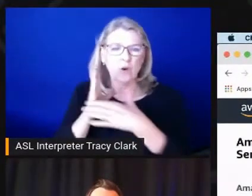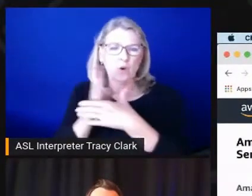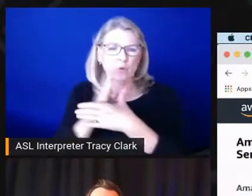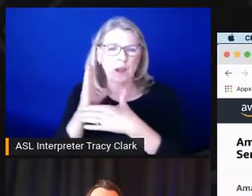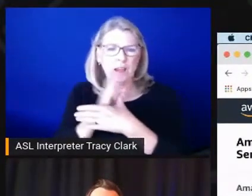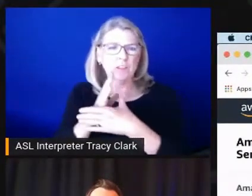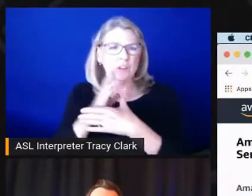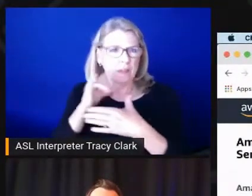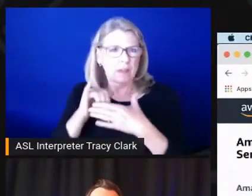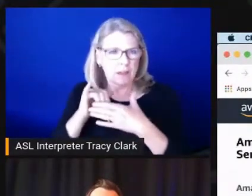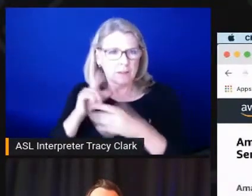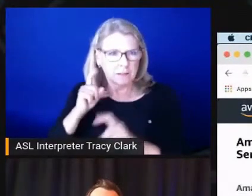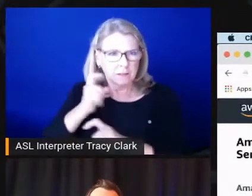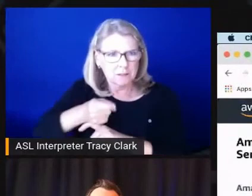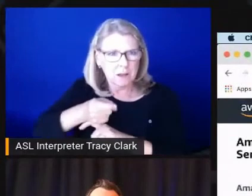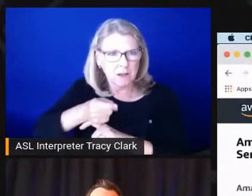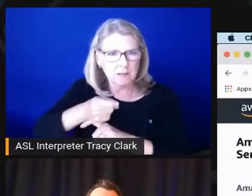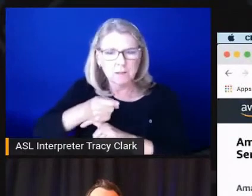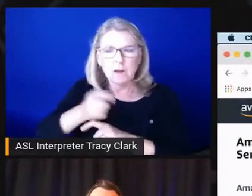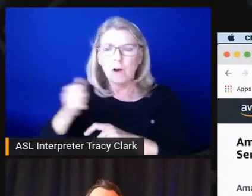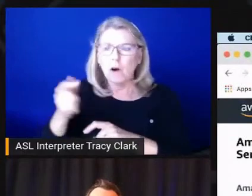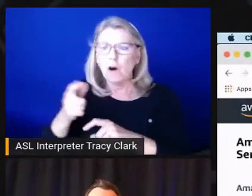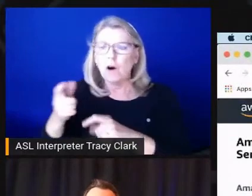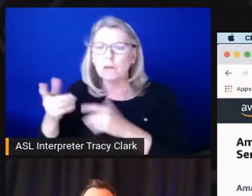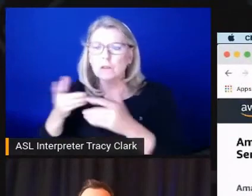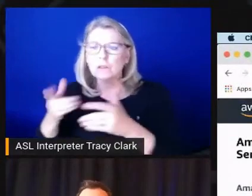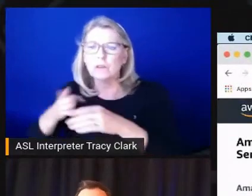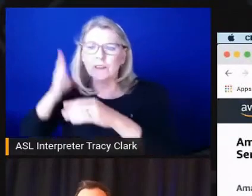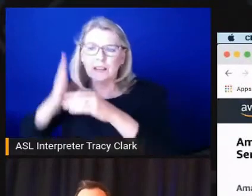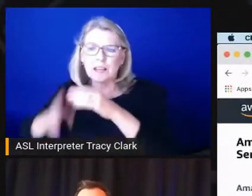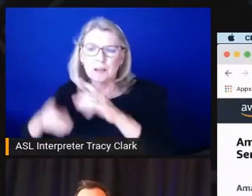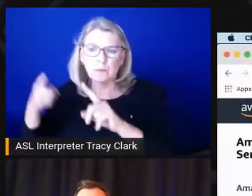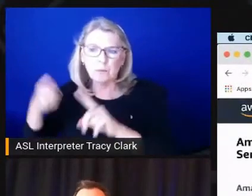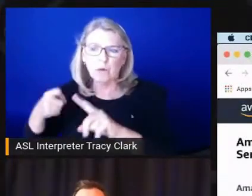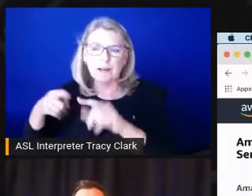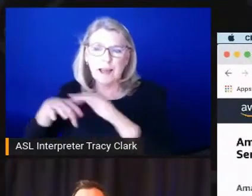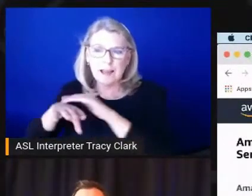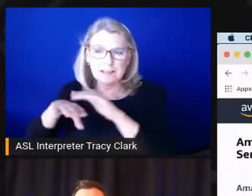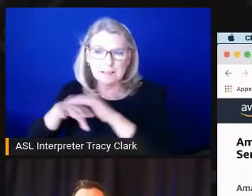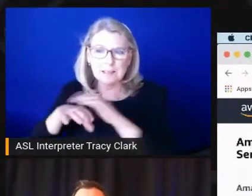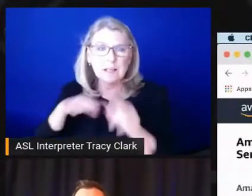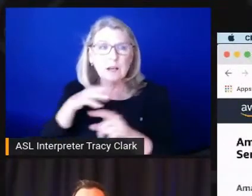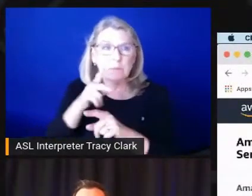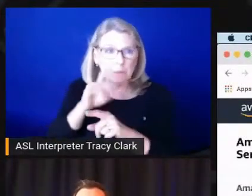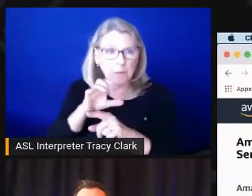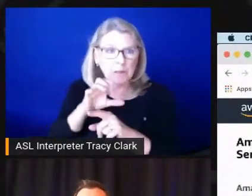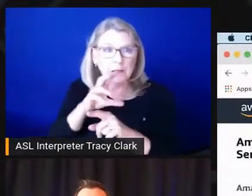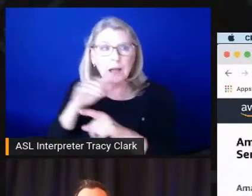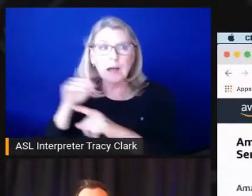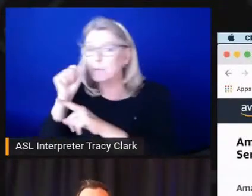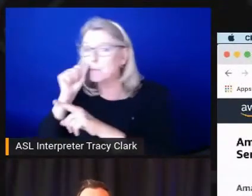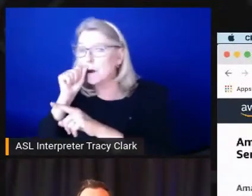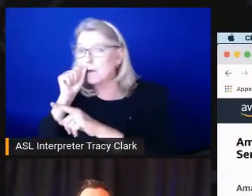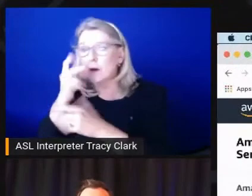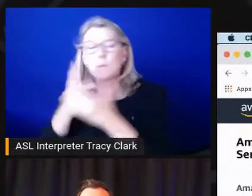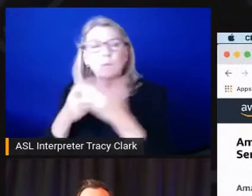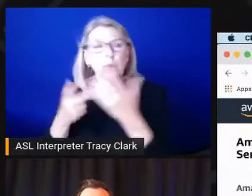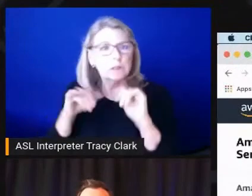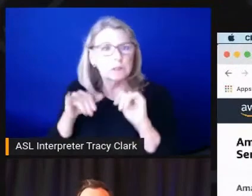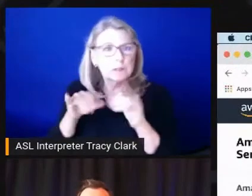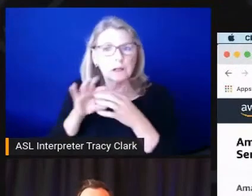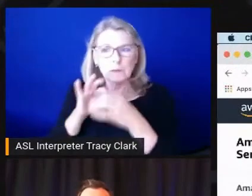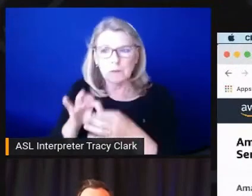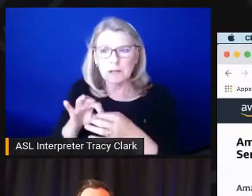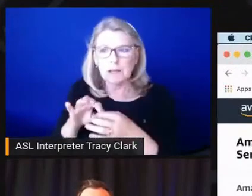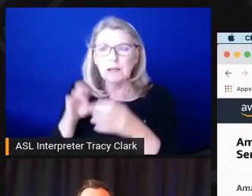All of the server endpoint access models, the public, private, and the public still applies. You can actually provision the cluster endpoint